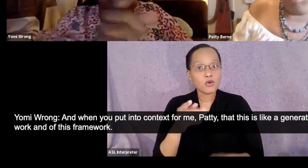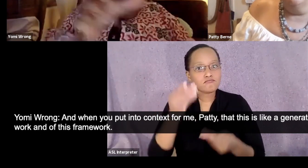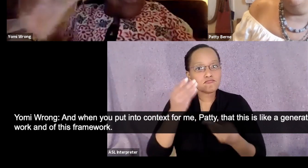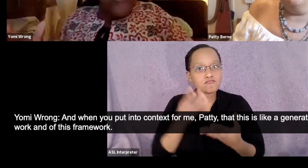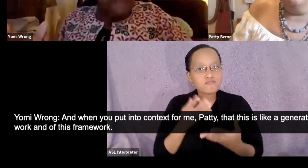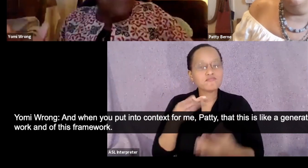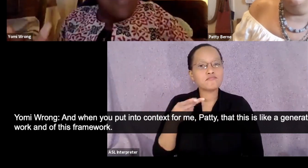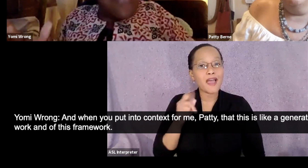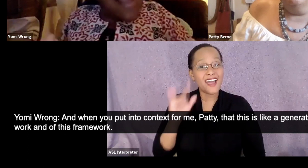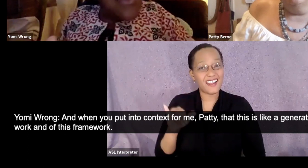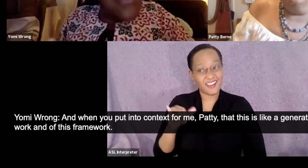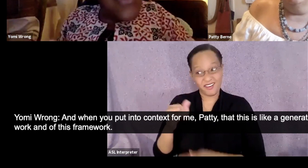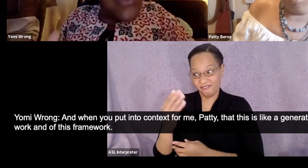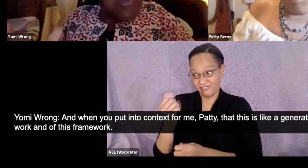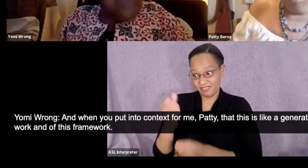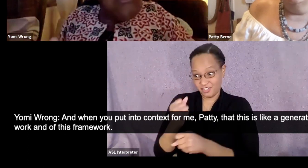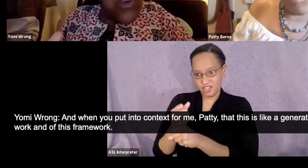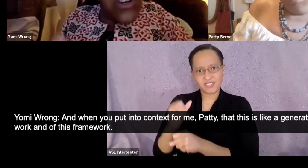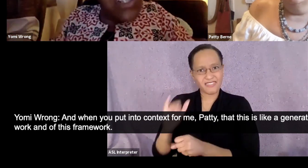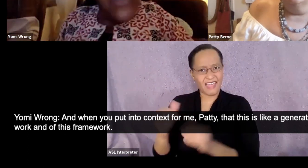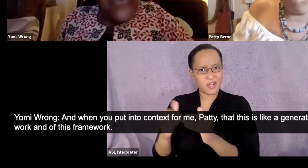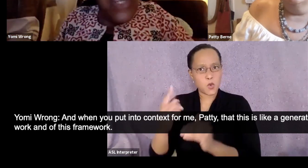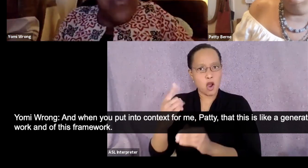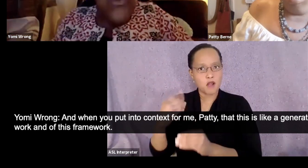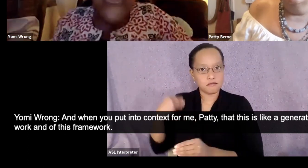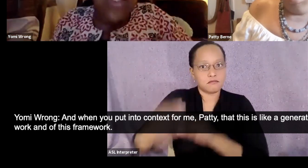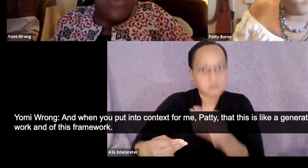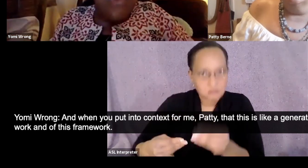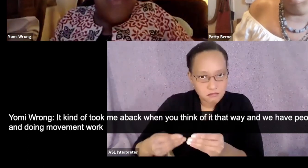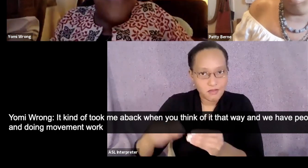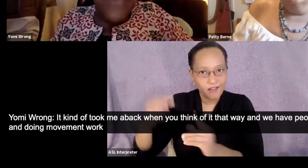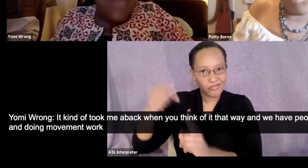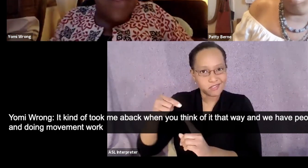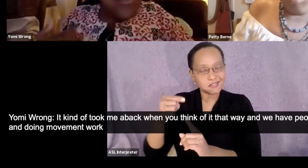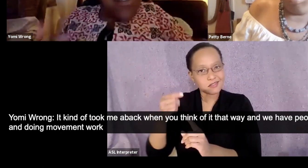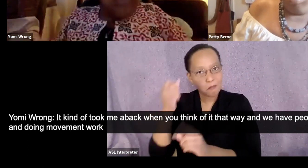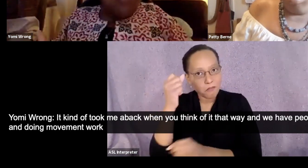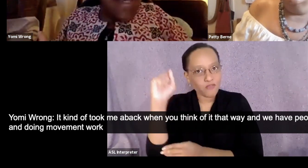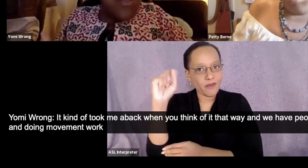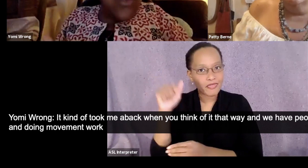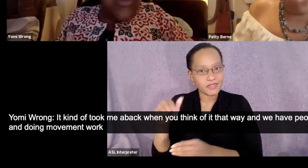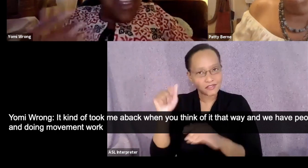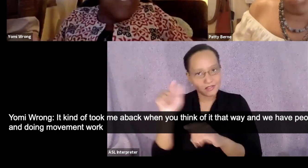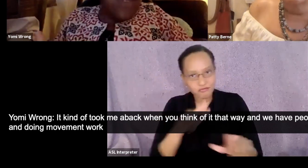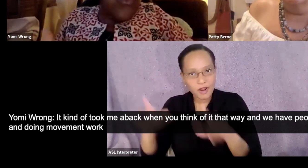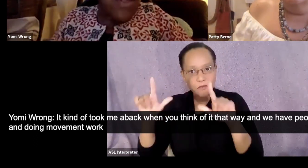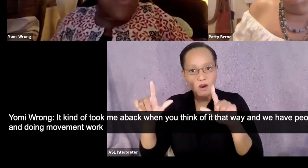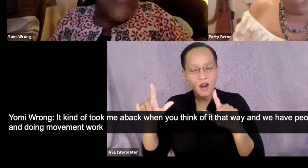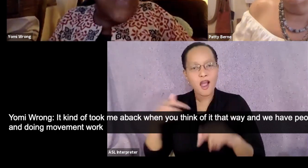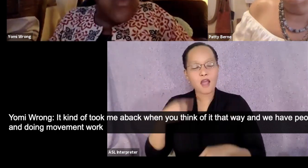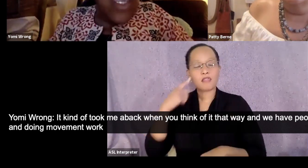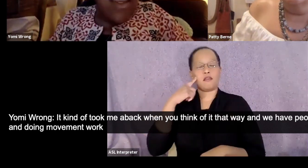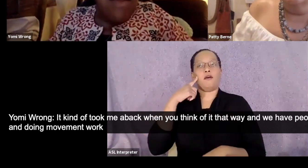a generation now of this movement work and of this framework, it kind of took me aback when you think of it that